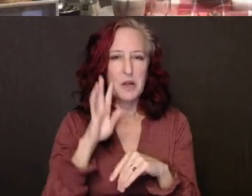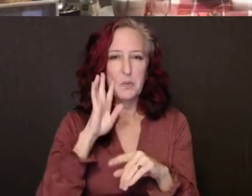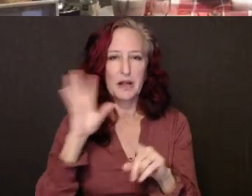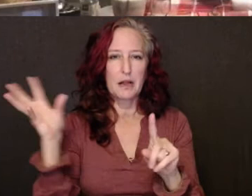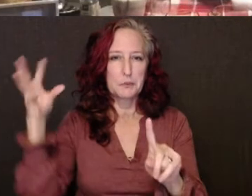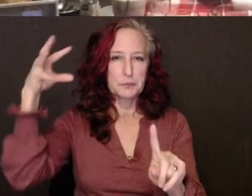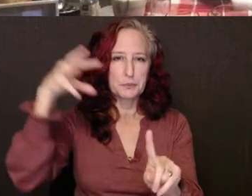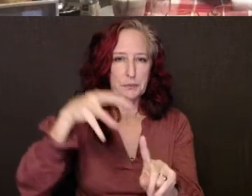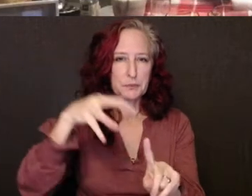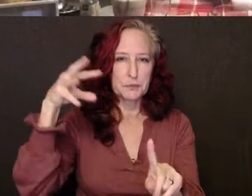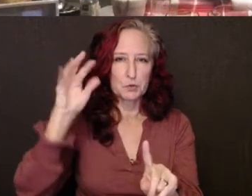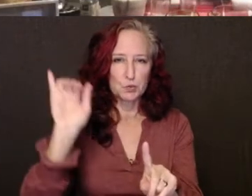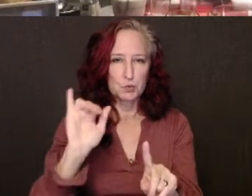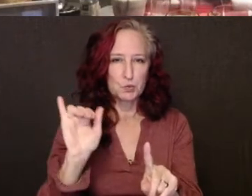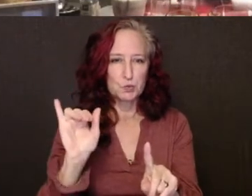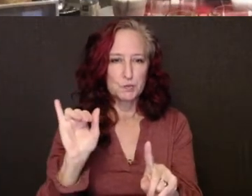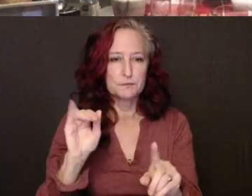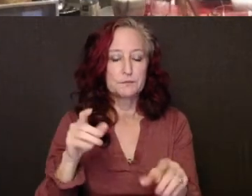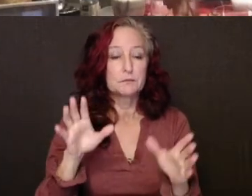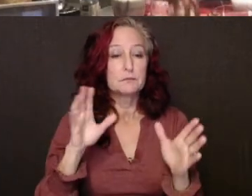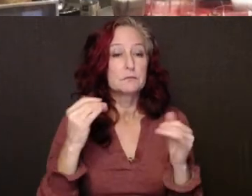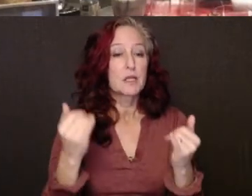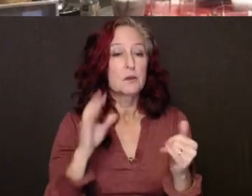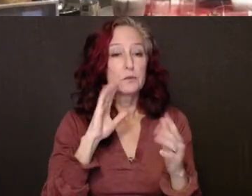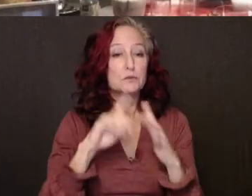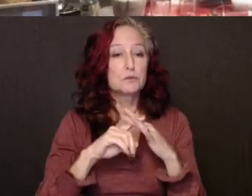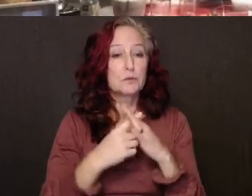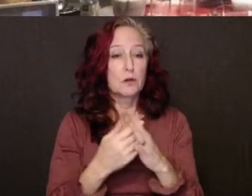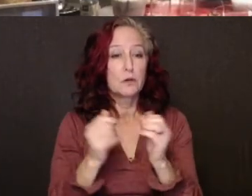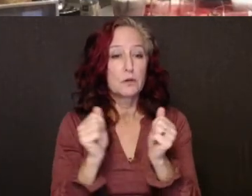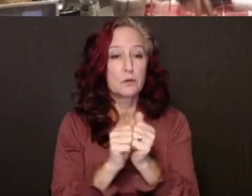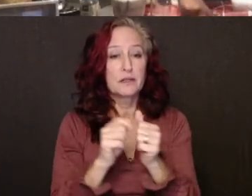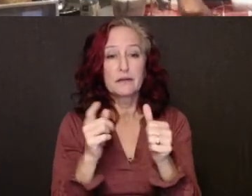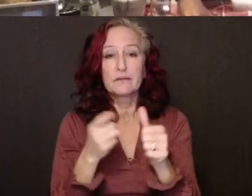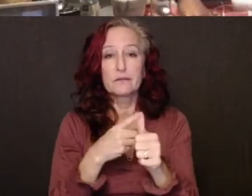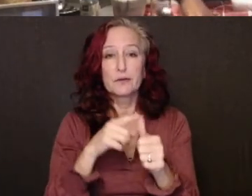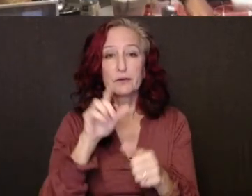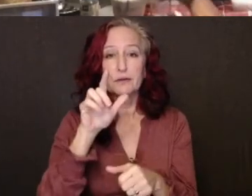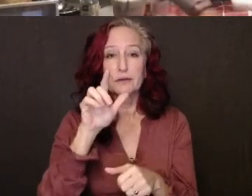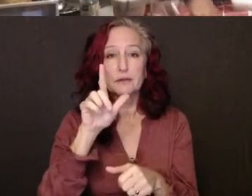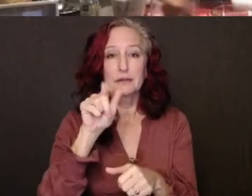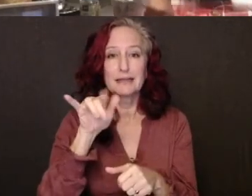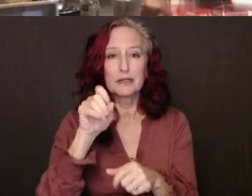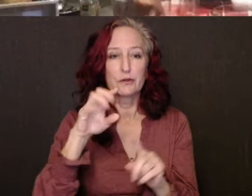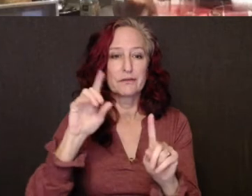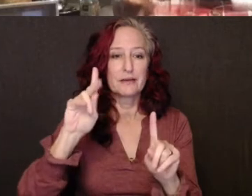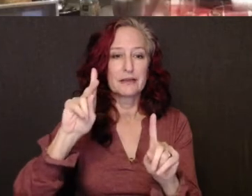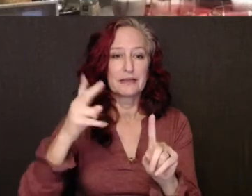So let's make sure that this can be seen.